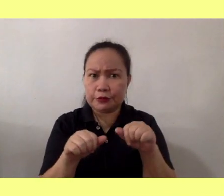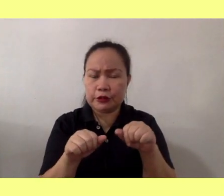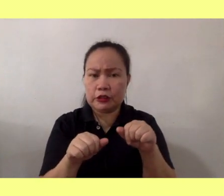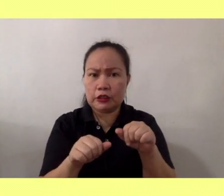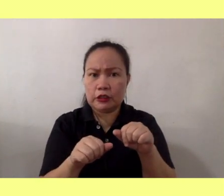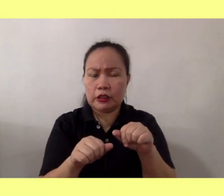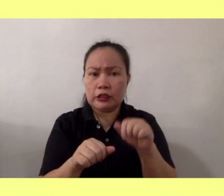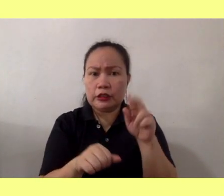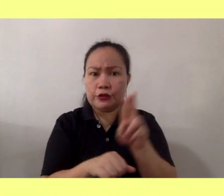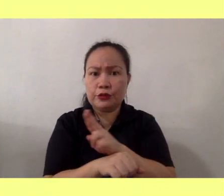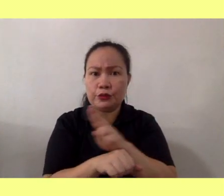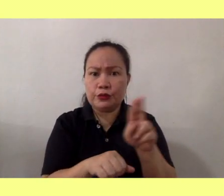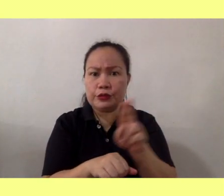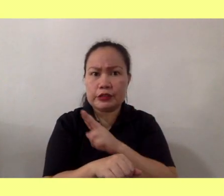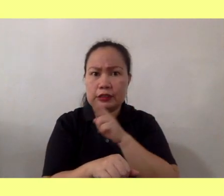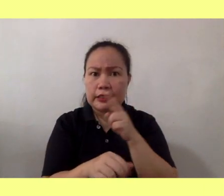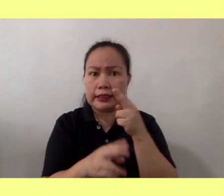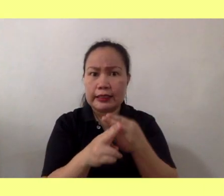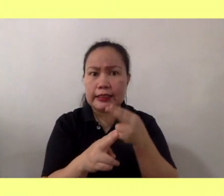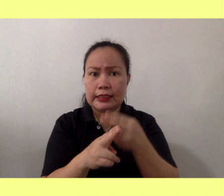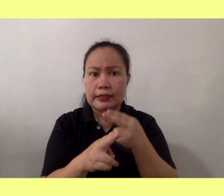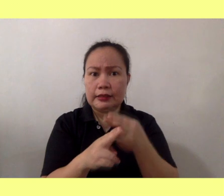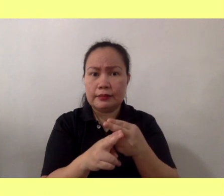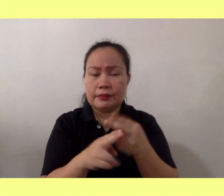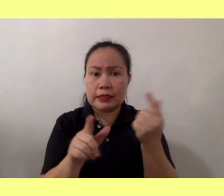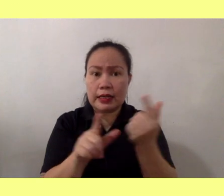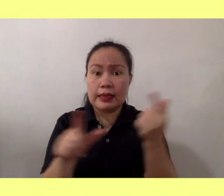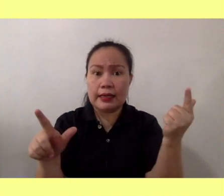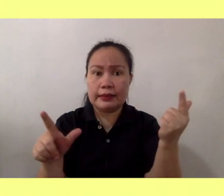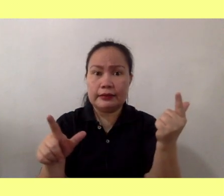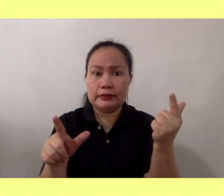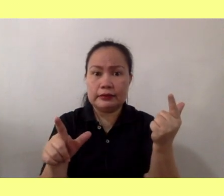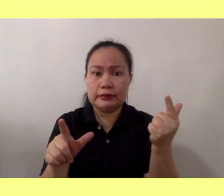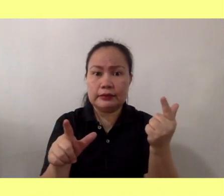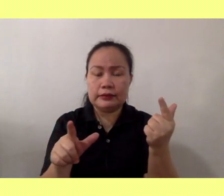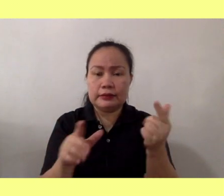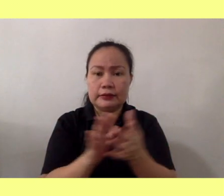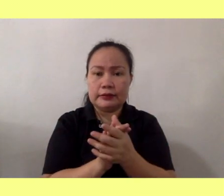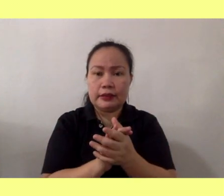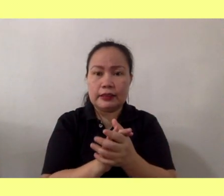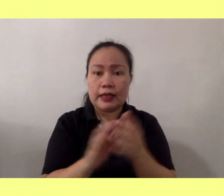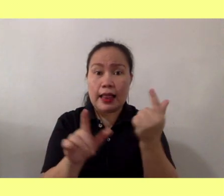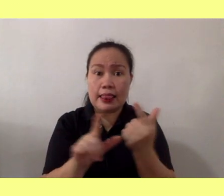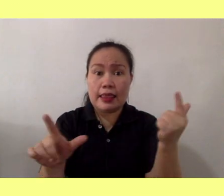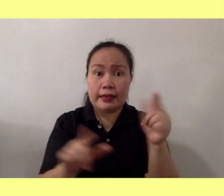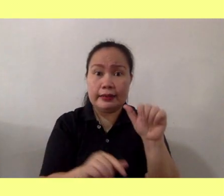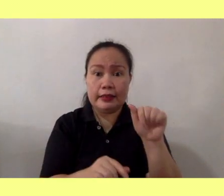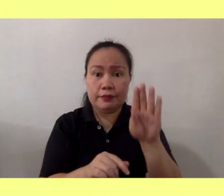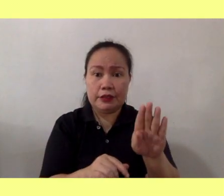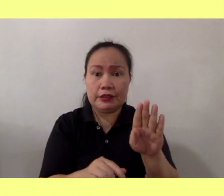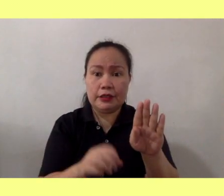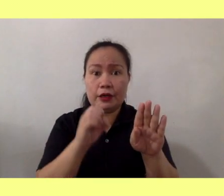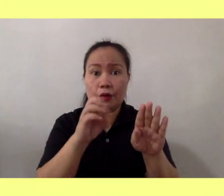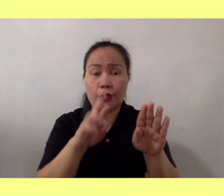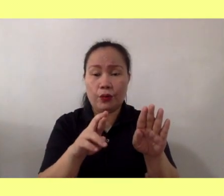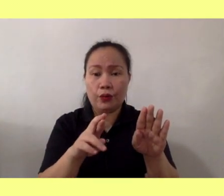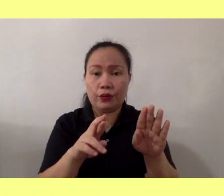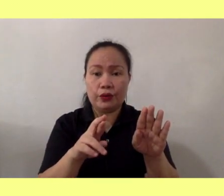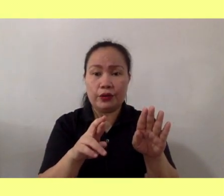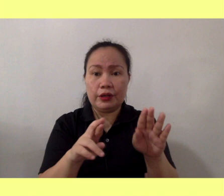to? Pwede mo rin siyang gamitin na pangalan ng line mo. So, we can also name this figure as line